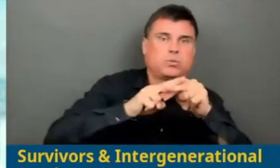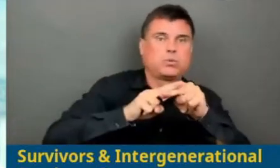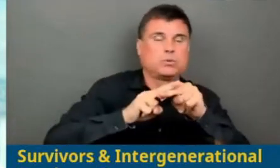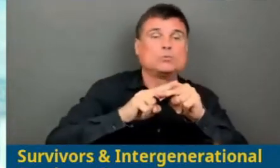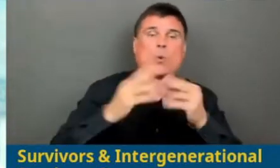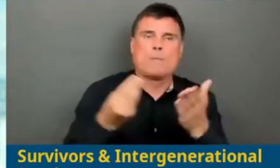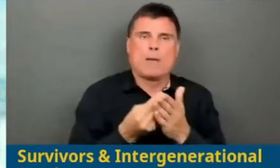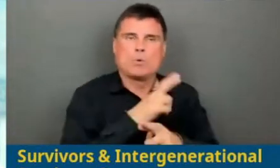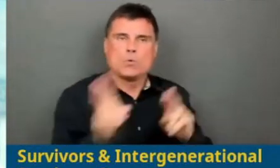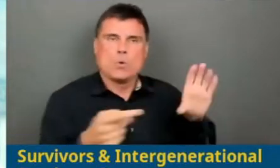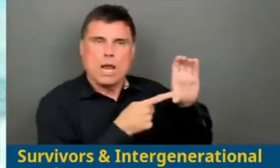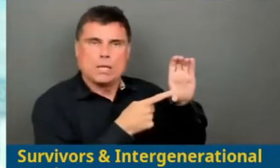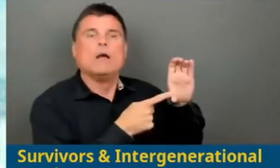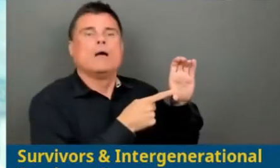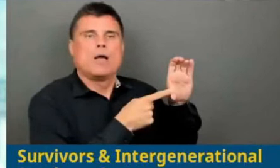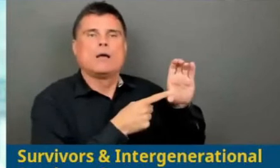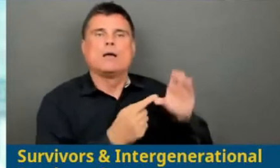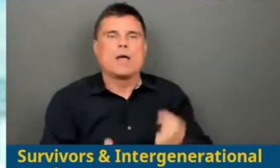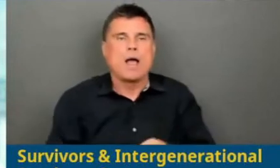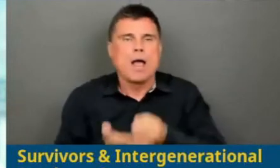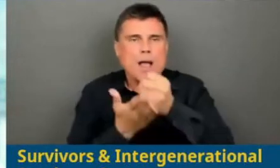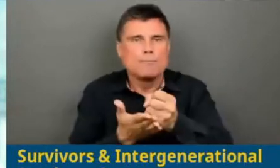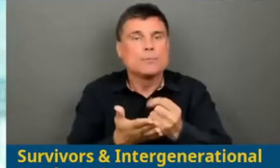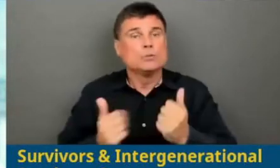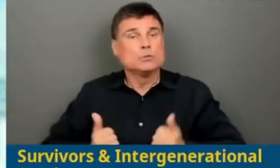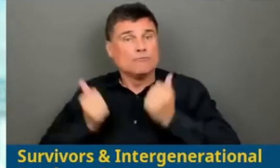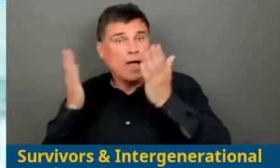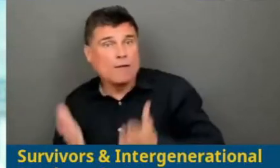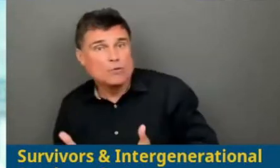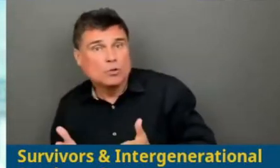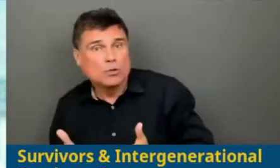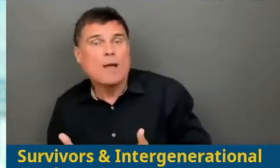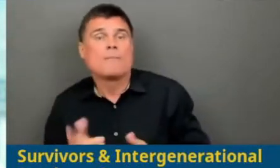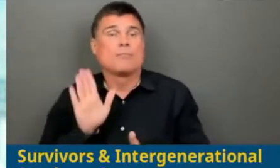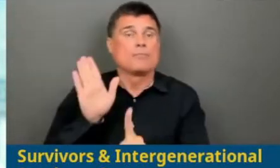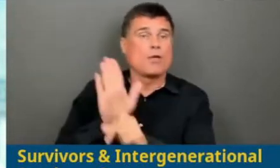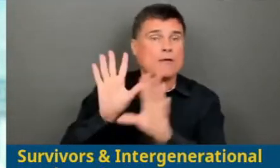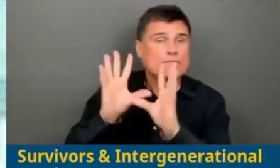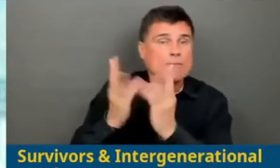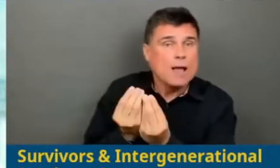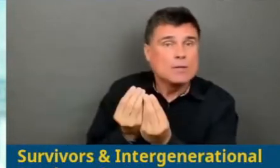and intergenerational survivors as they navigate the difficult days ahead.